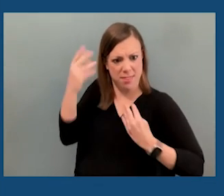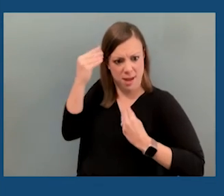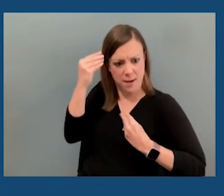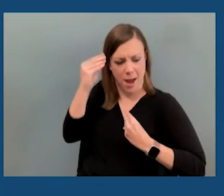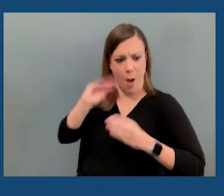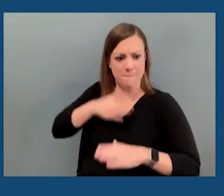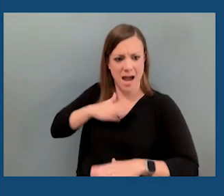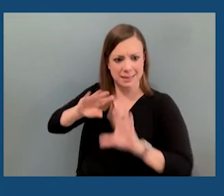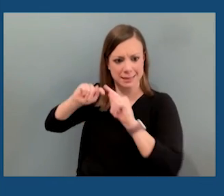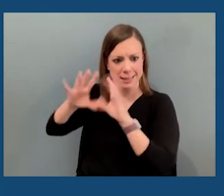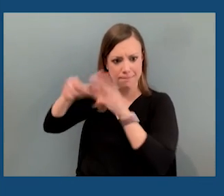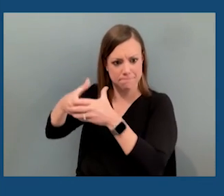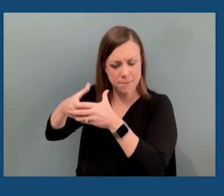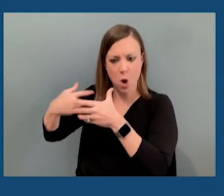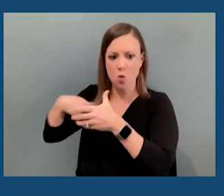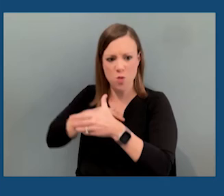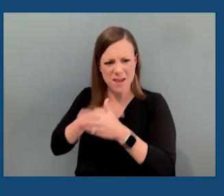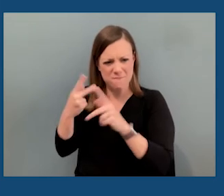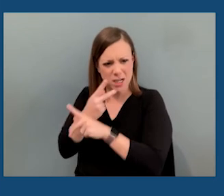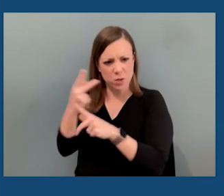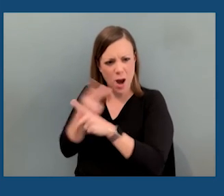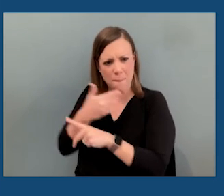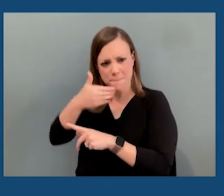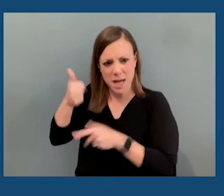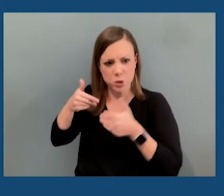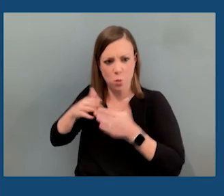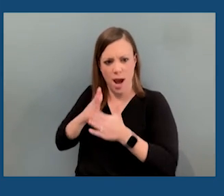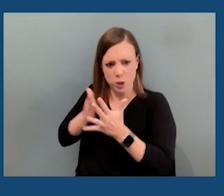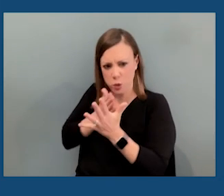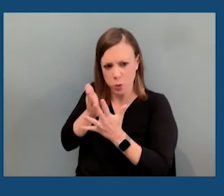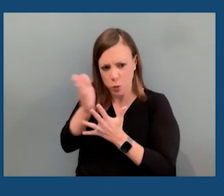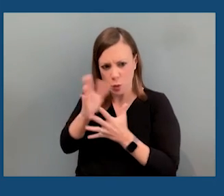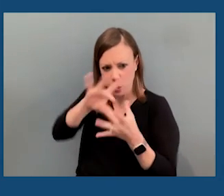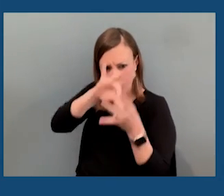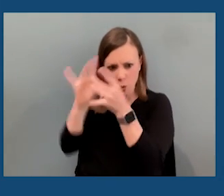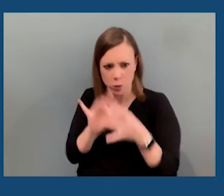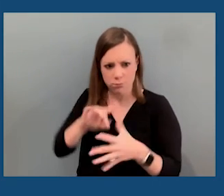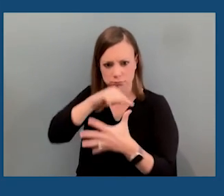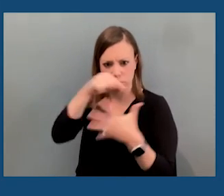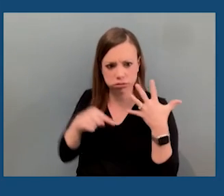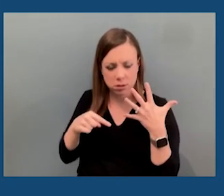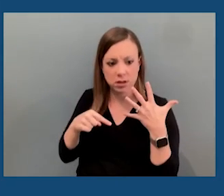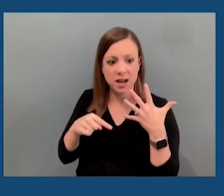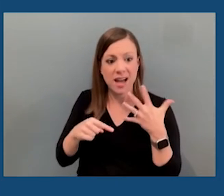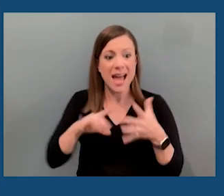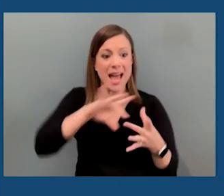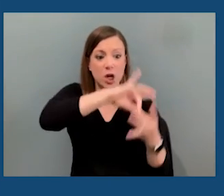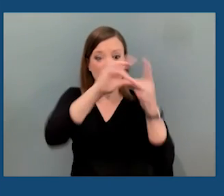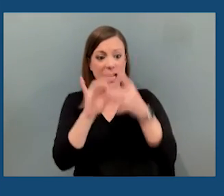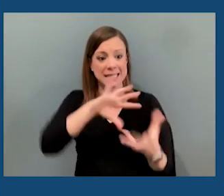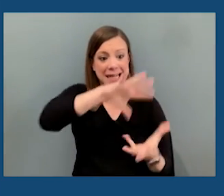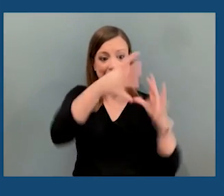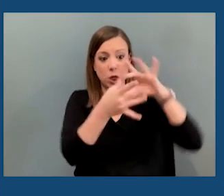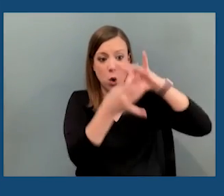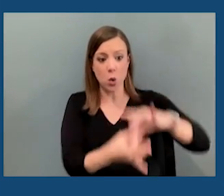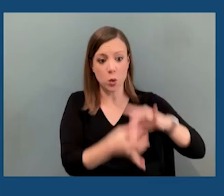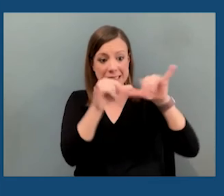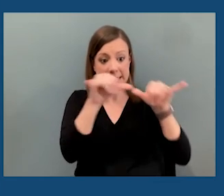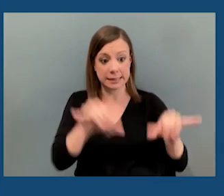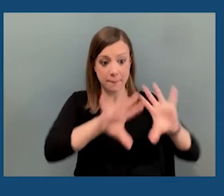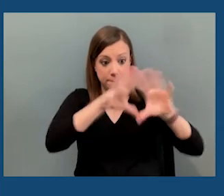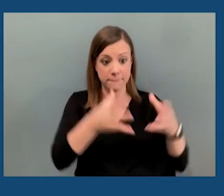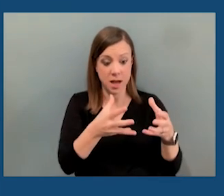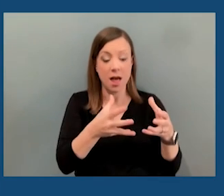plot out this path forward, an interconnected ecosystem that enables our economy to flourish into the future. Whether